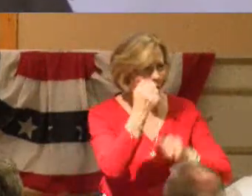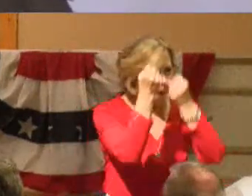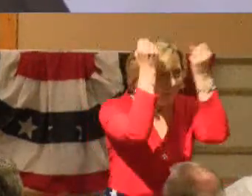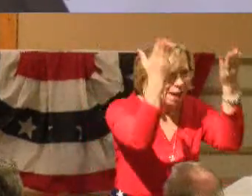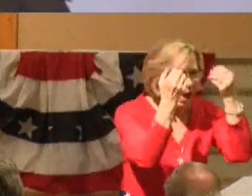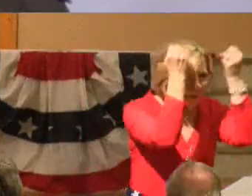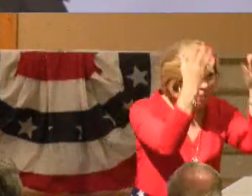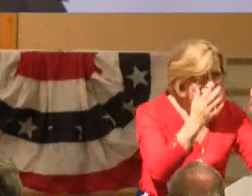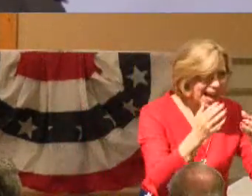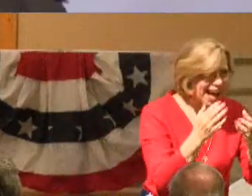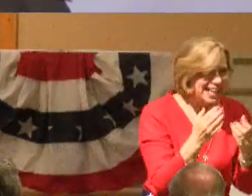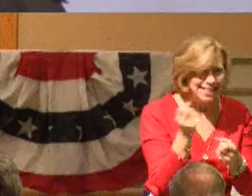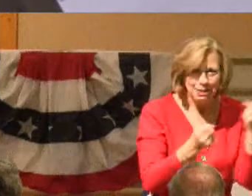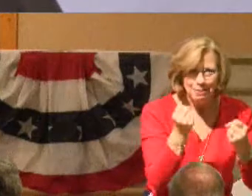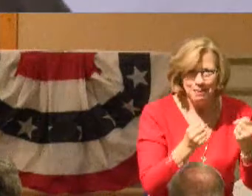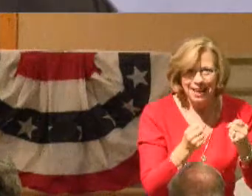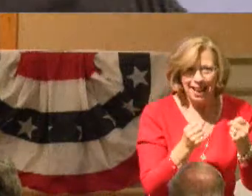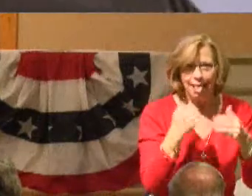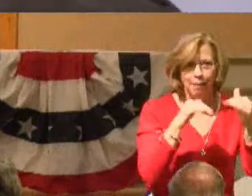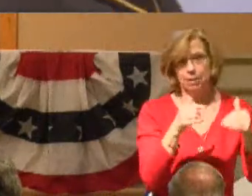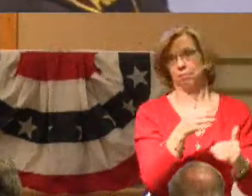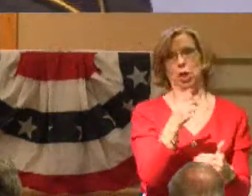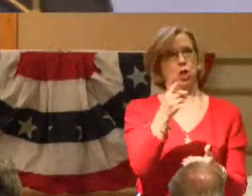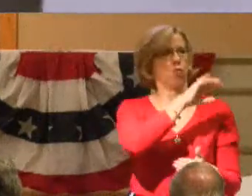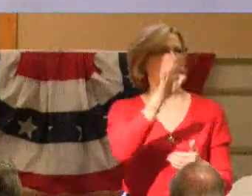Some of you, you'll never obey it.